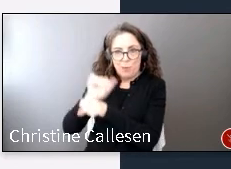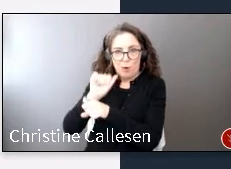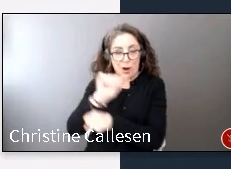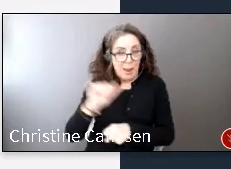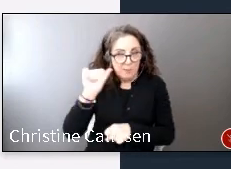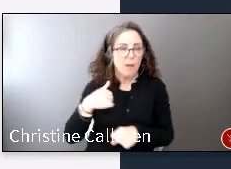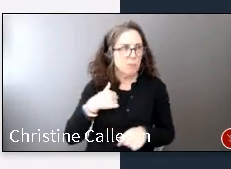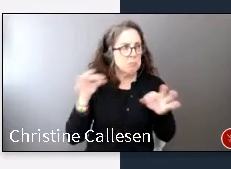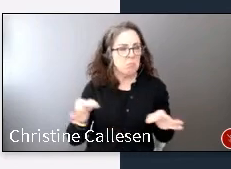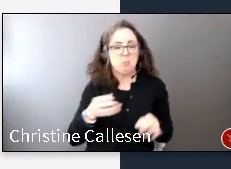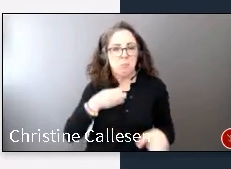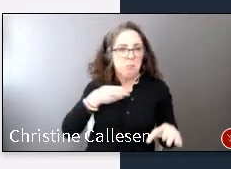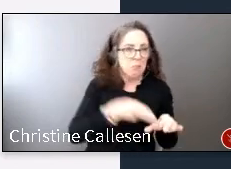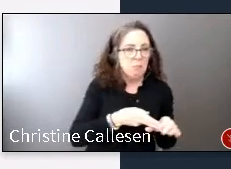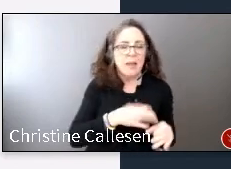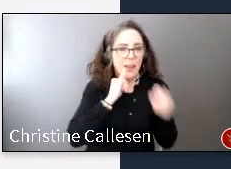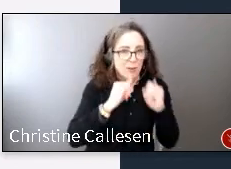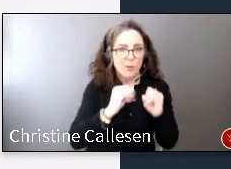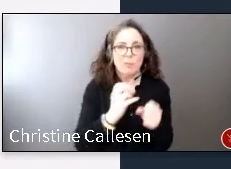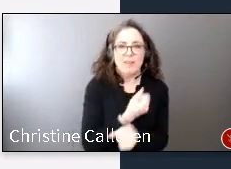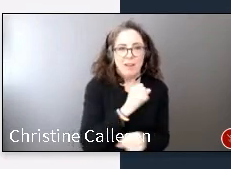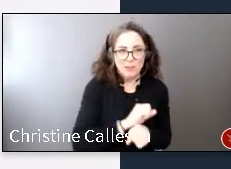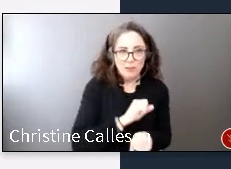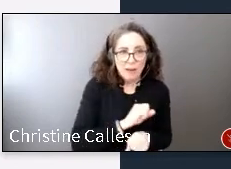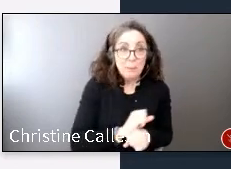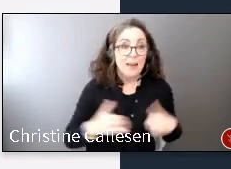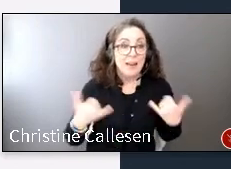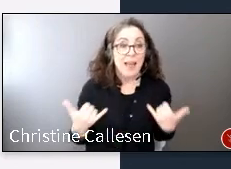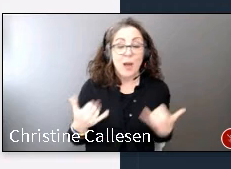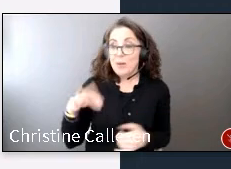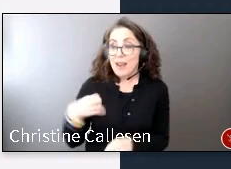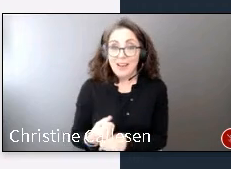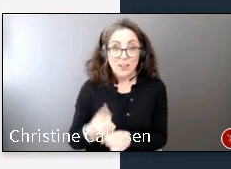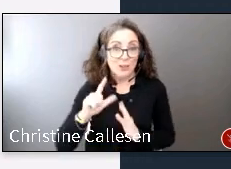do the same. So I interviewed and got a job, and here I am 9 years later.